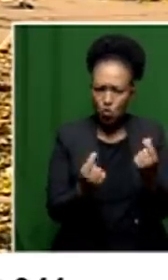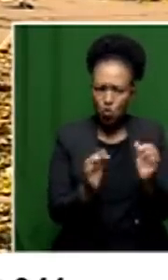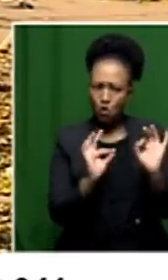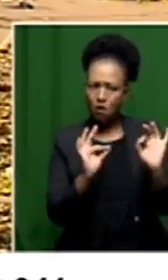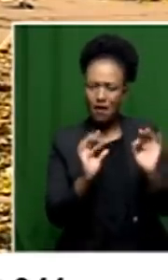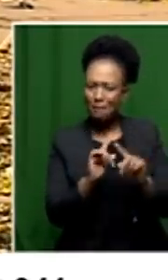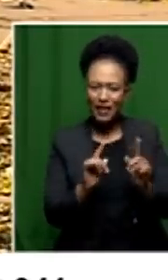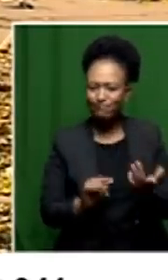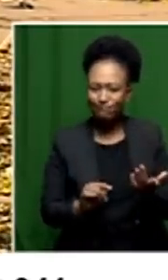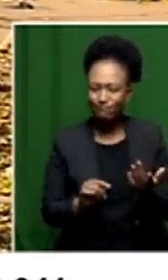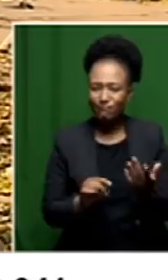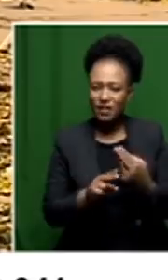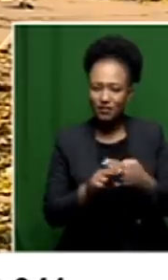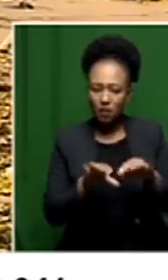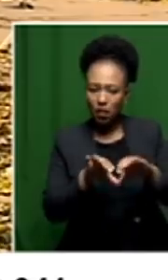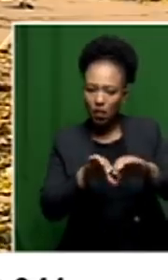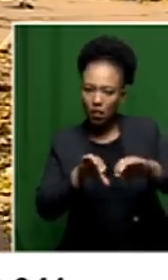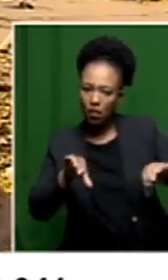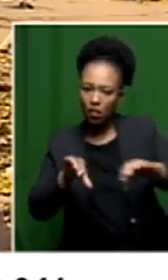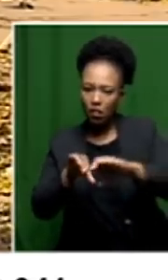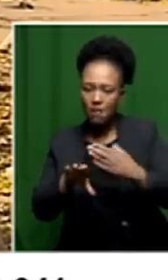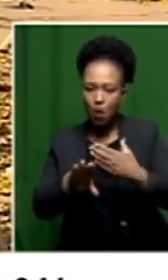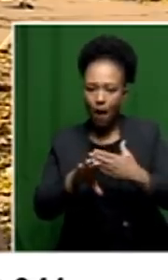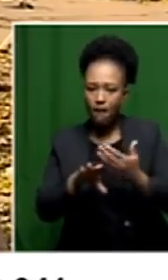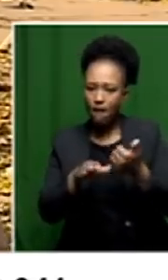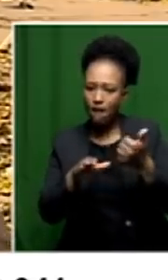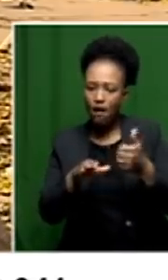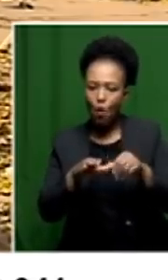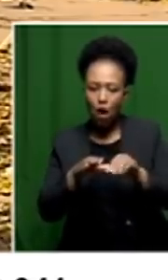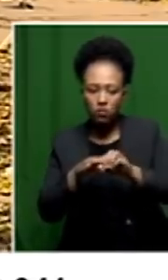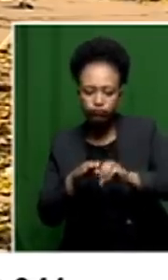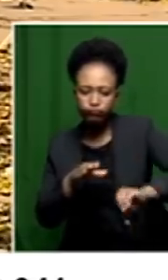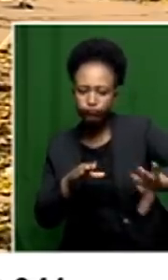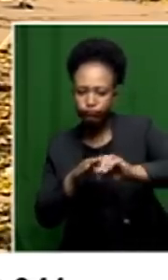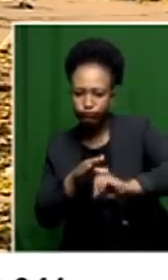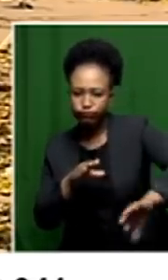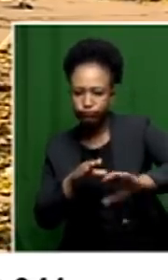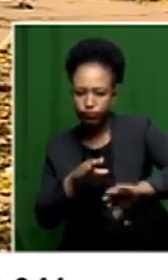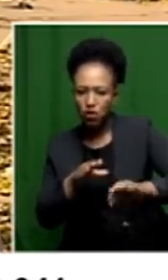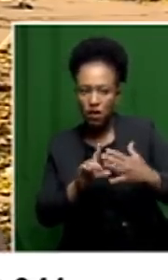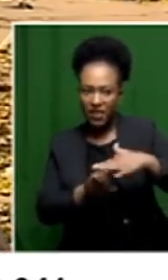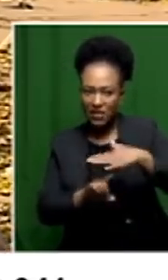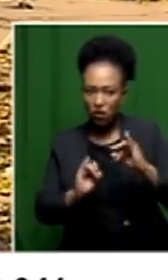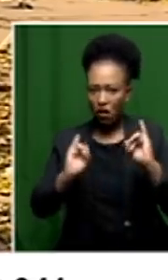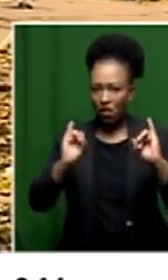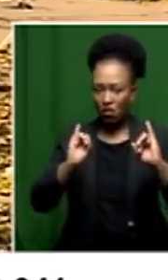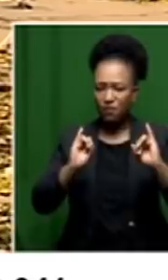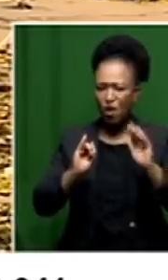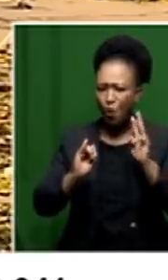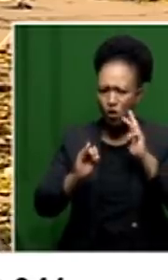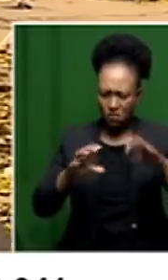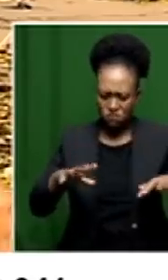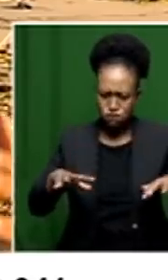that the drainage systems are functional, and when there are, situations like your